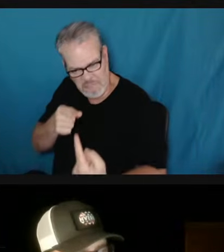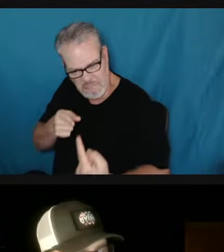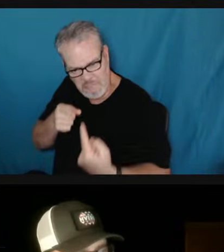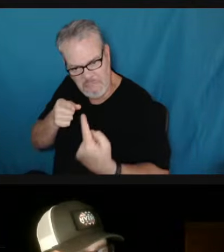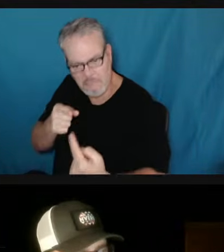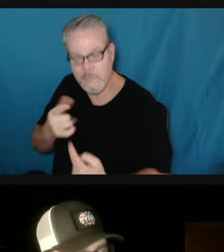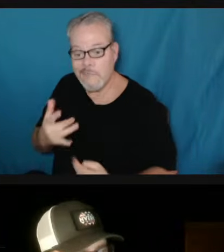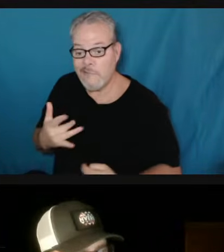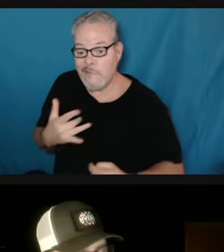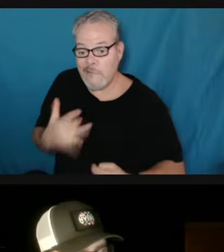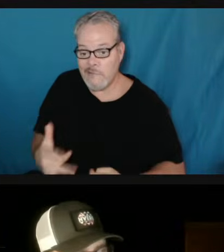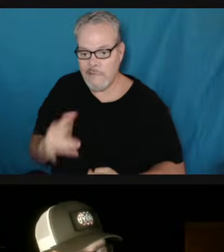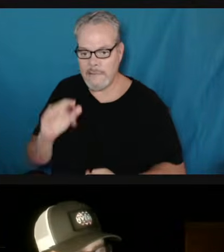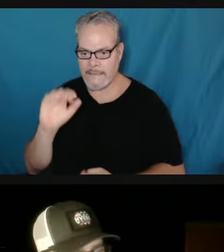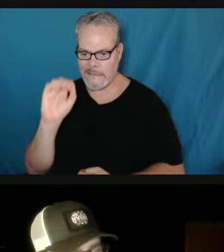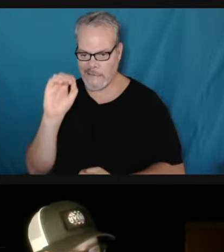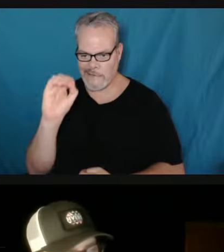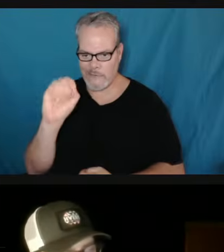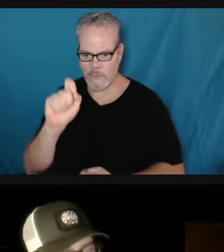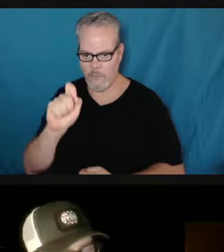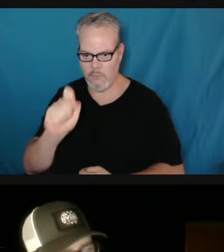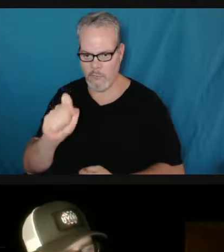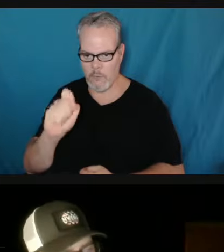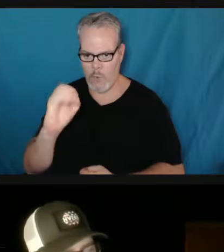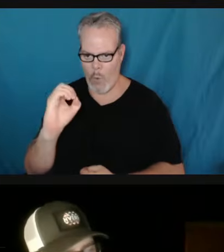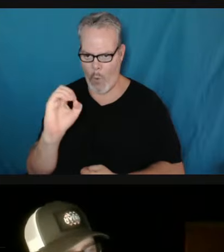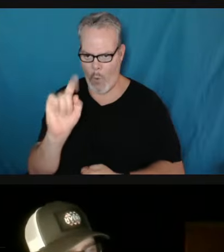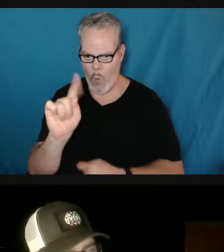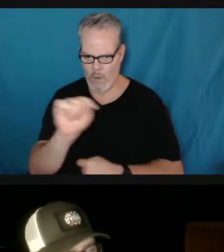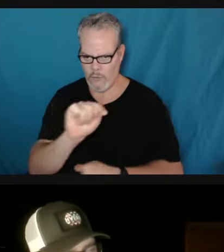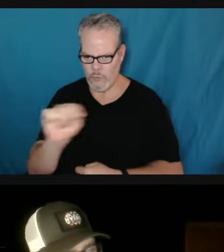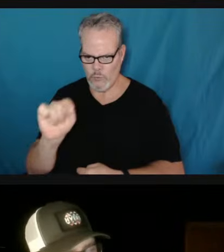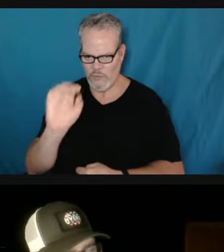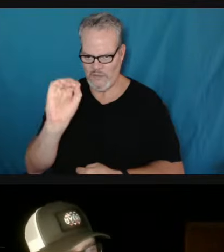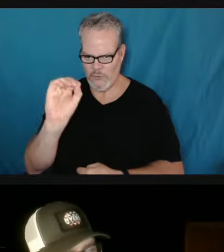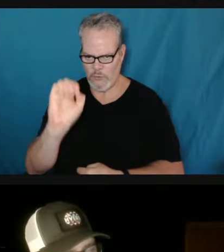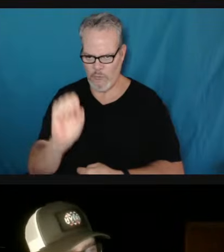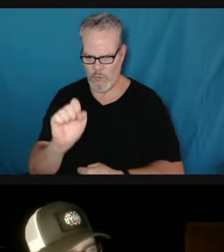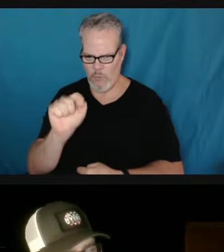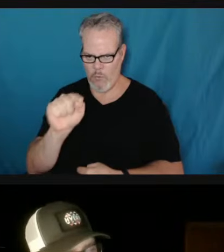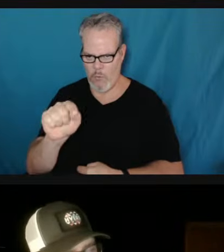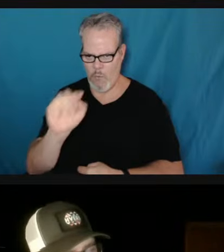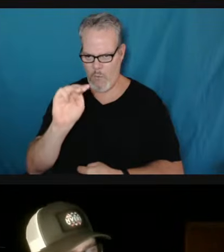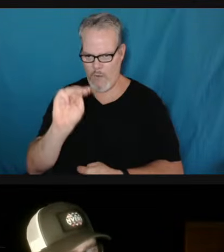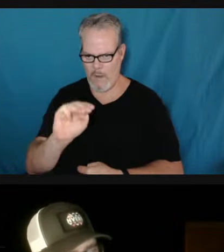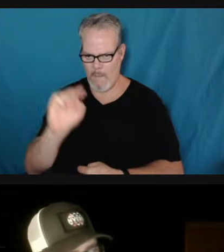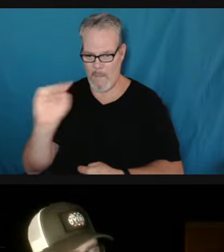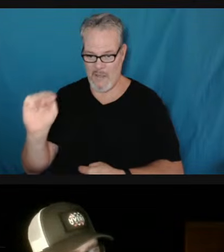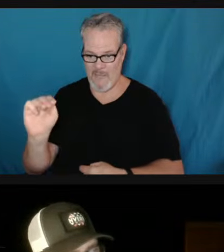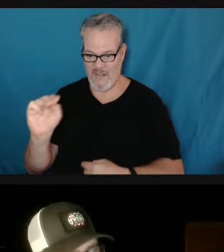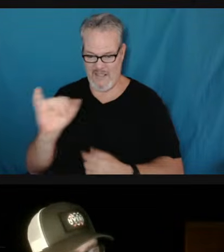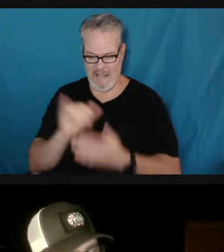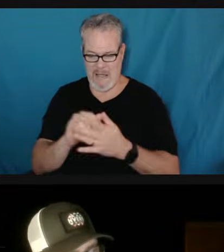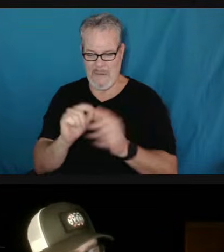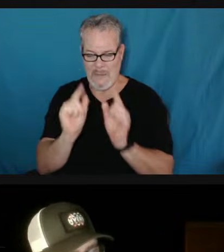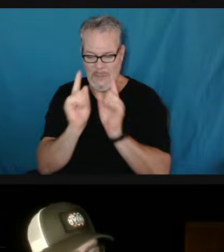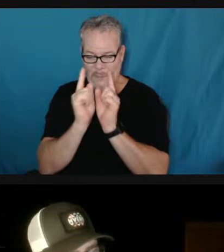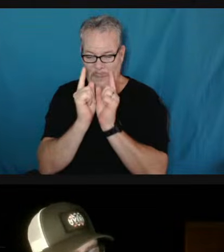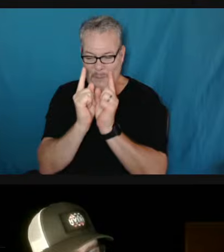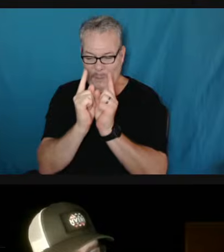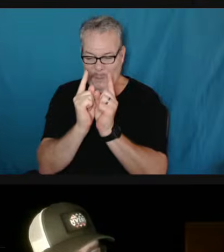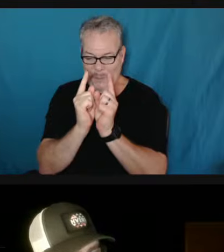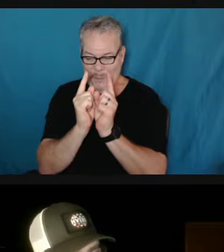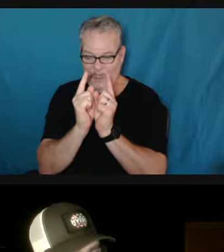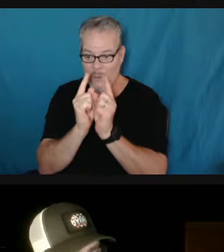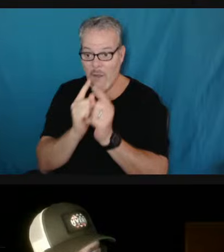0.01 to 0.1 millimeters, very, very small amounts. Here it is. We're in inches. It's got a lot of zeros before those fours right there.